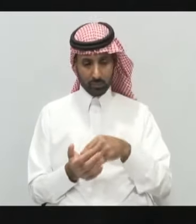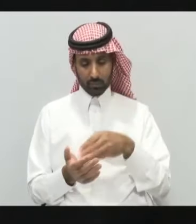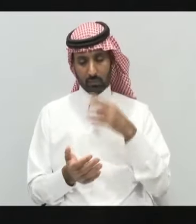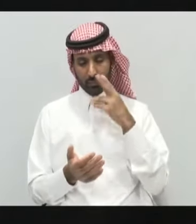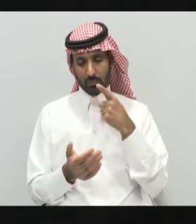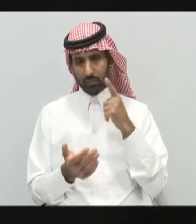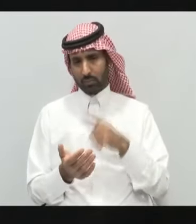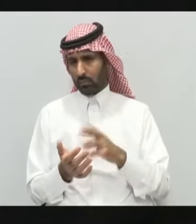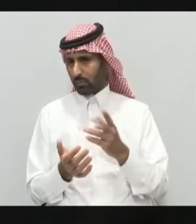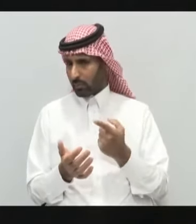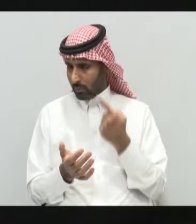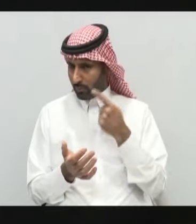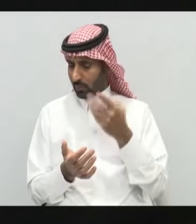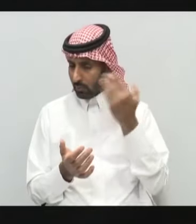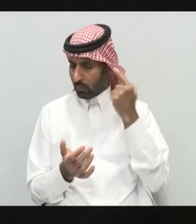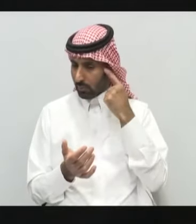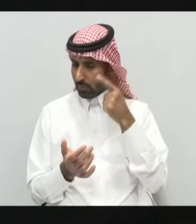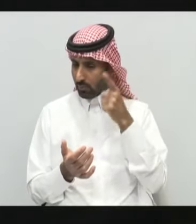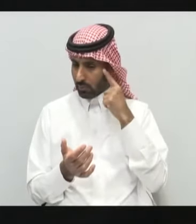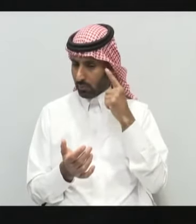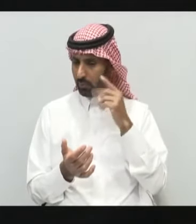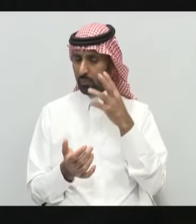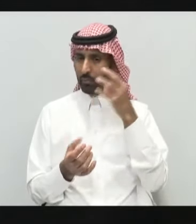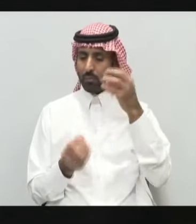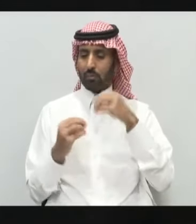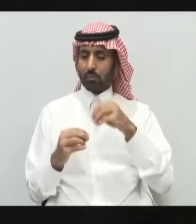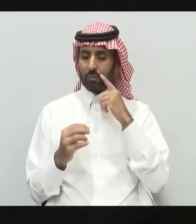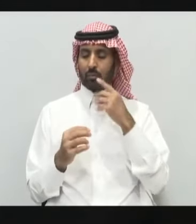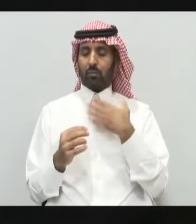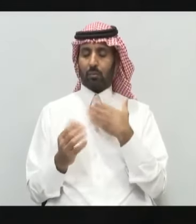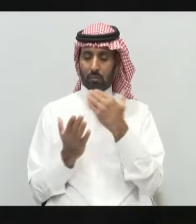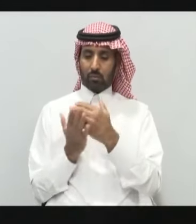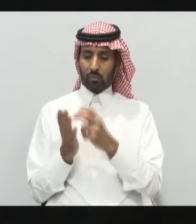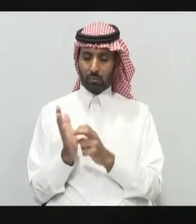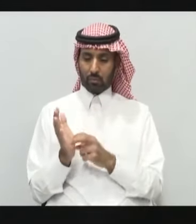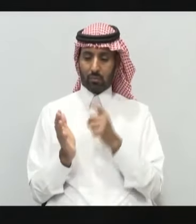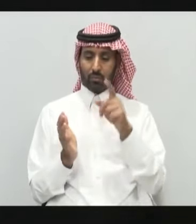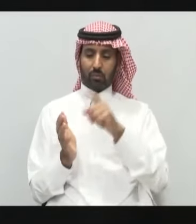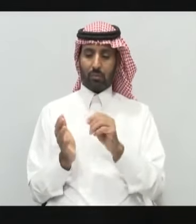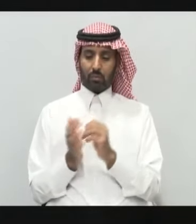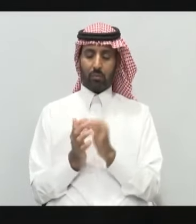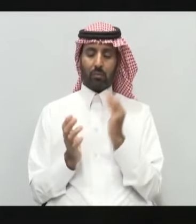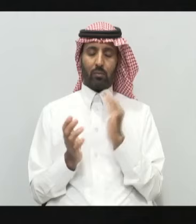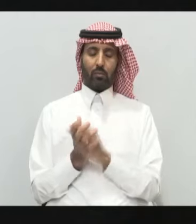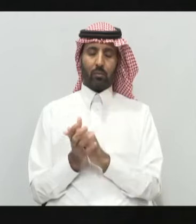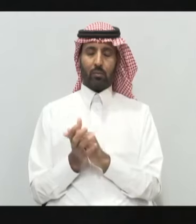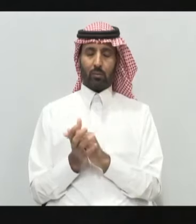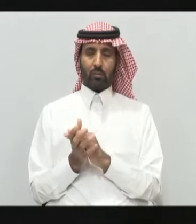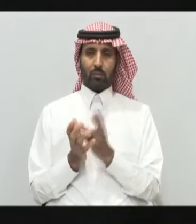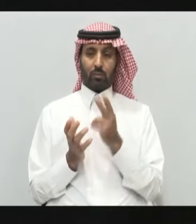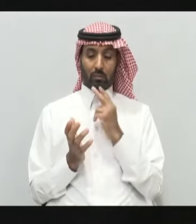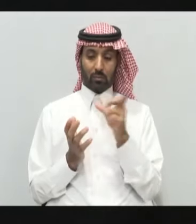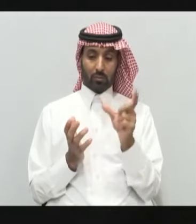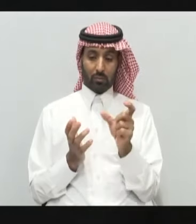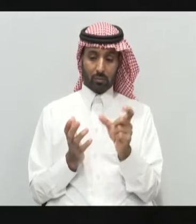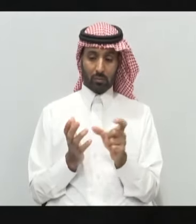and decide. And don't forget that we should use our rule in answer. For example,